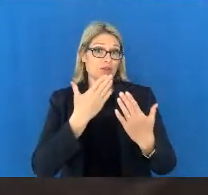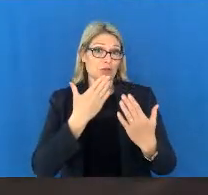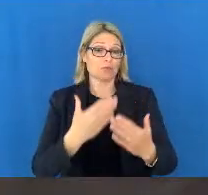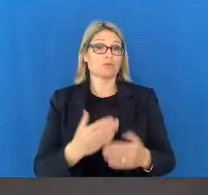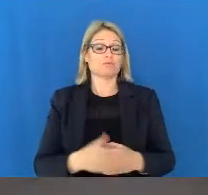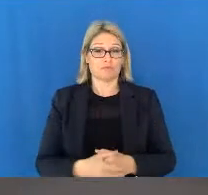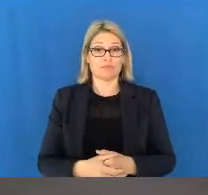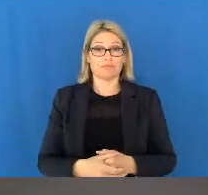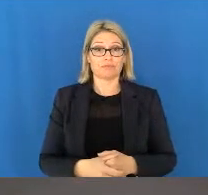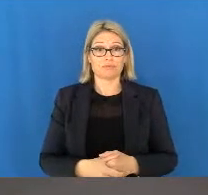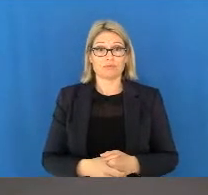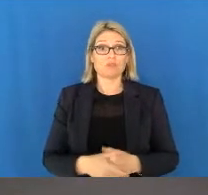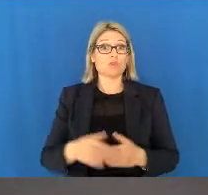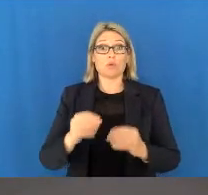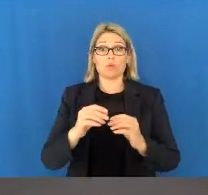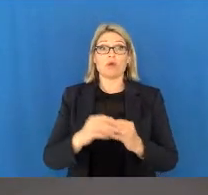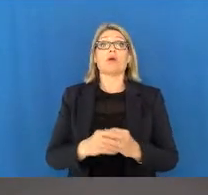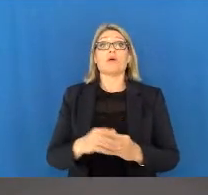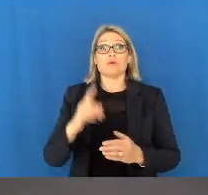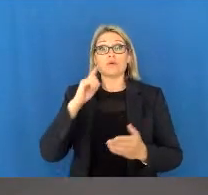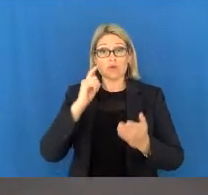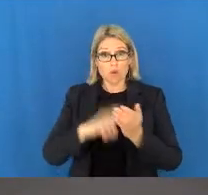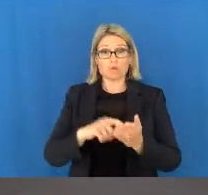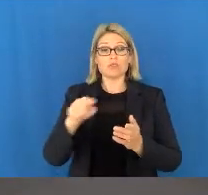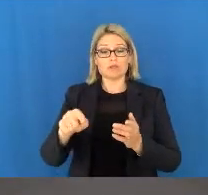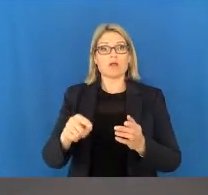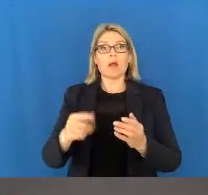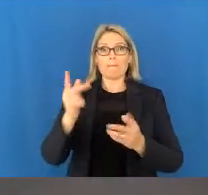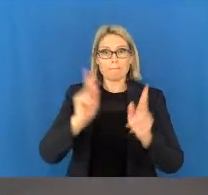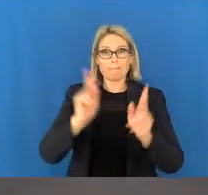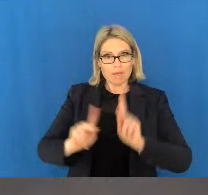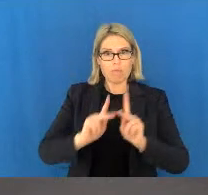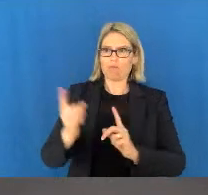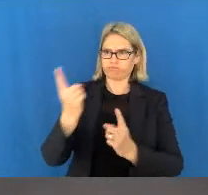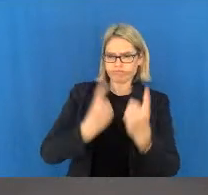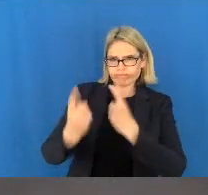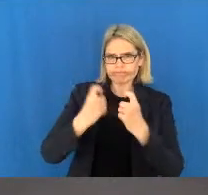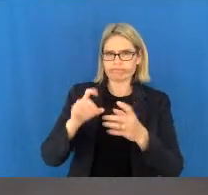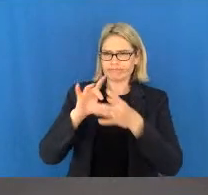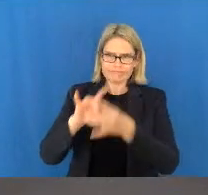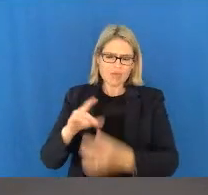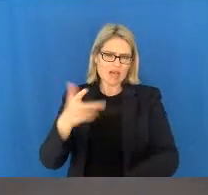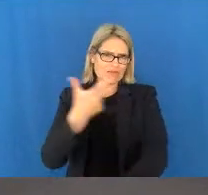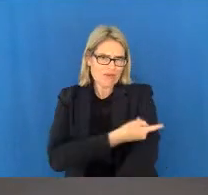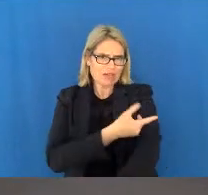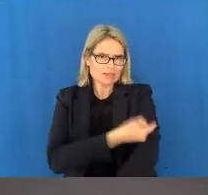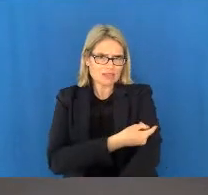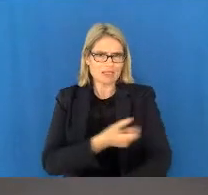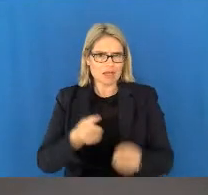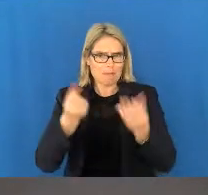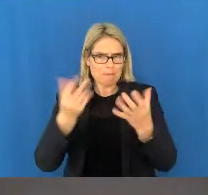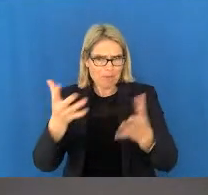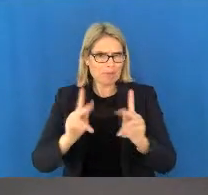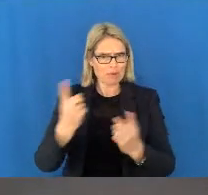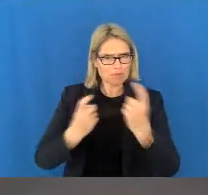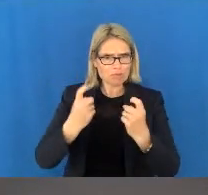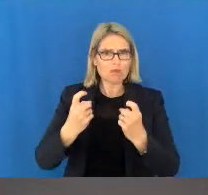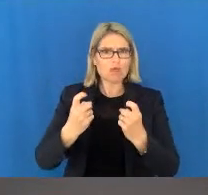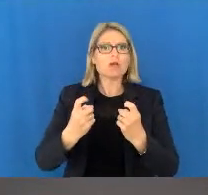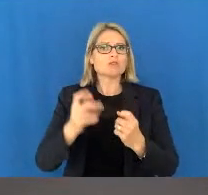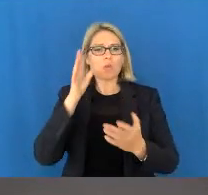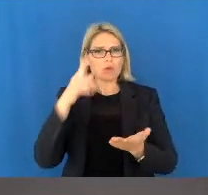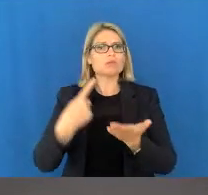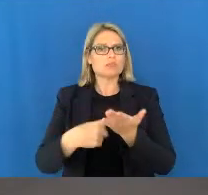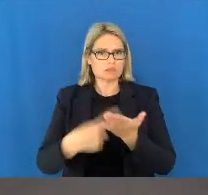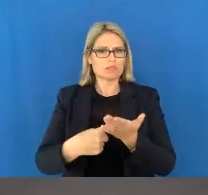Questions, and there were a lot of repetitions of questions about vaccines and other stuff. So we're going to get right into it.